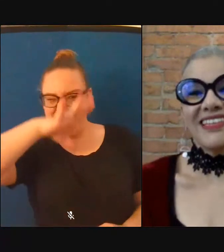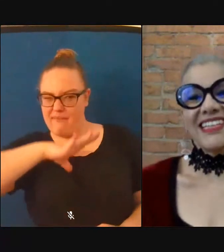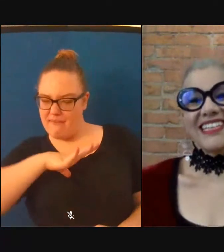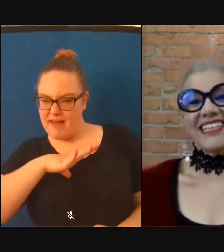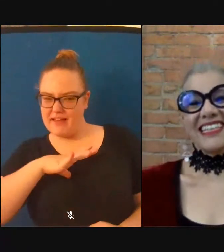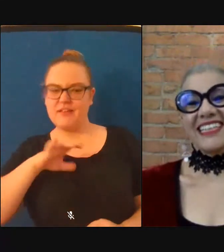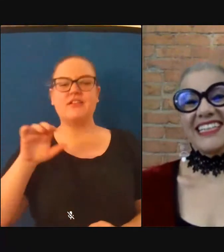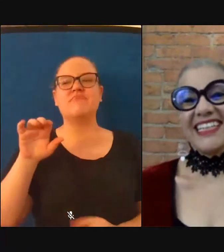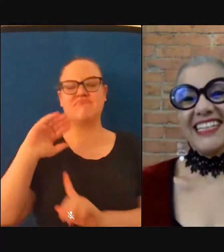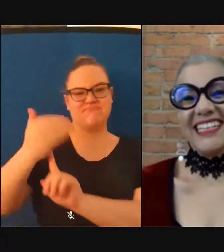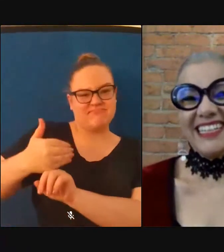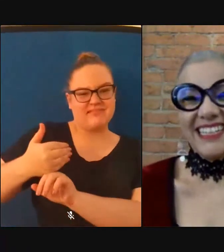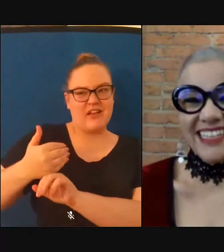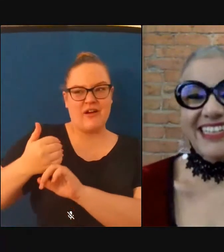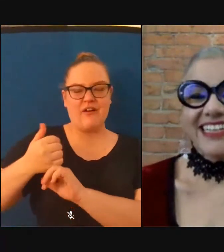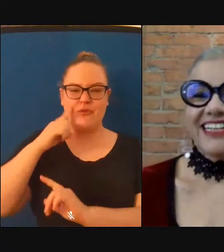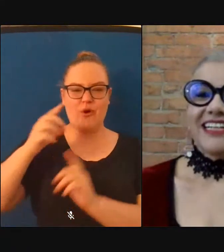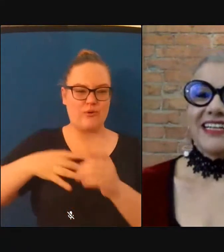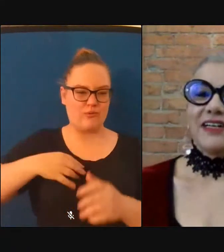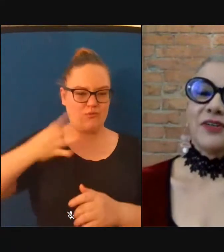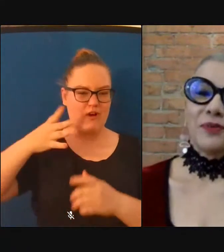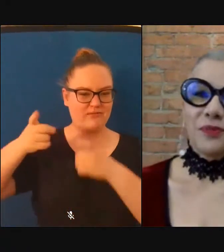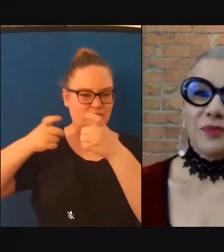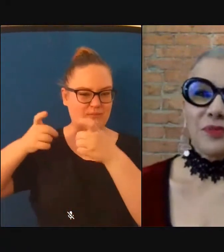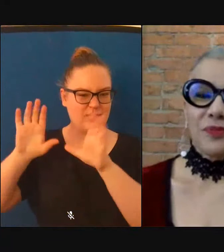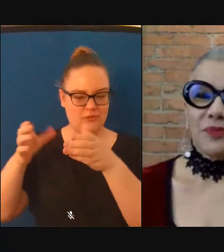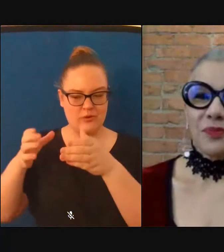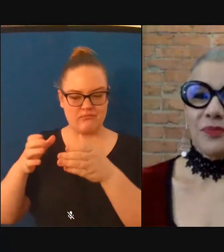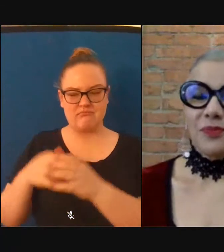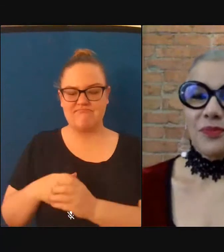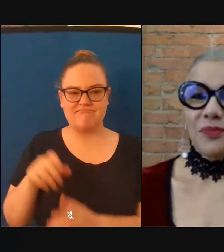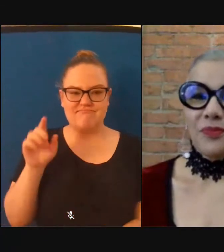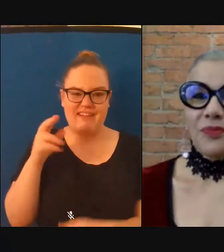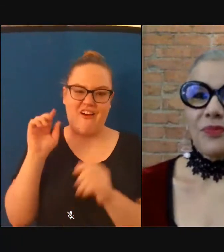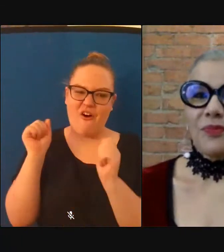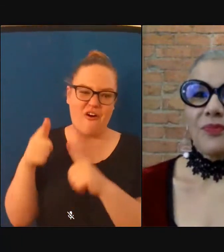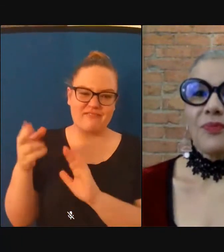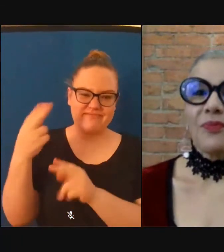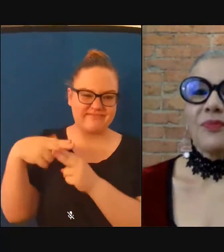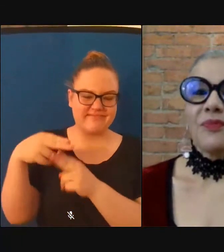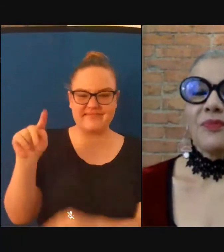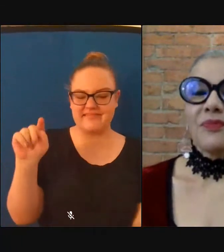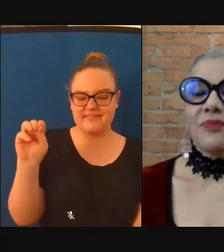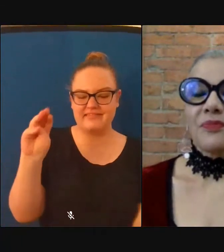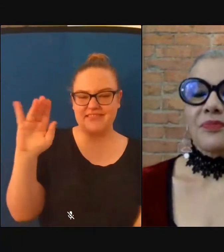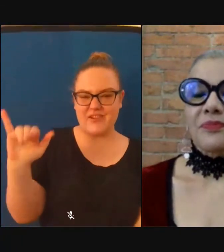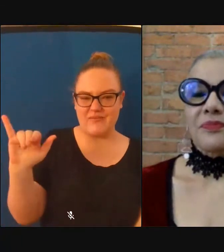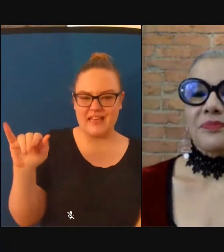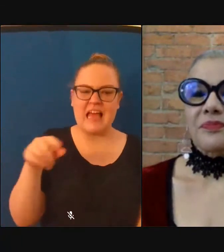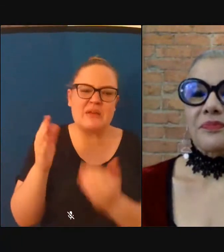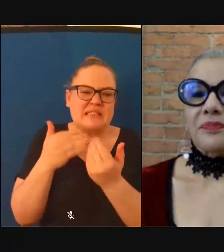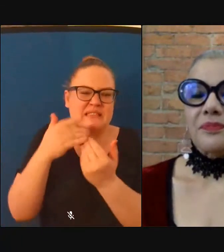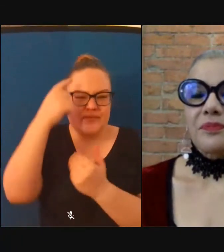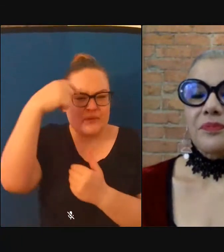reason. I don't know why. It's just like, if they all had the same name, they were easier to sort out in my head somehow. And like, it just